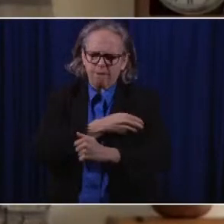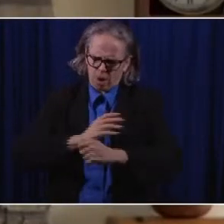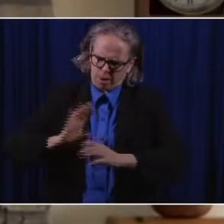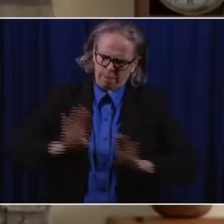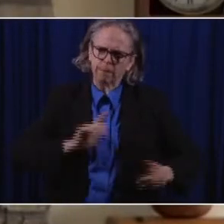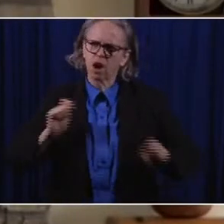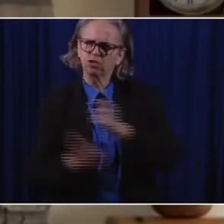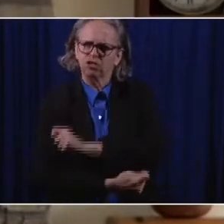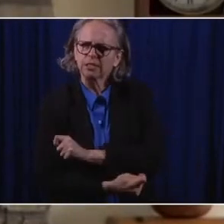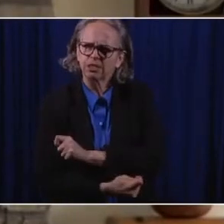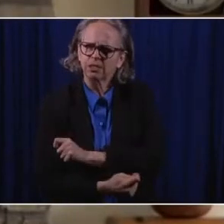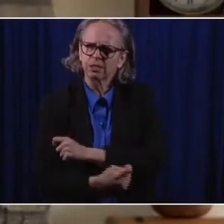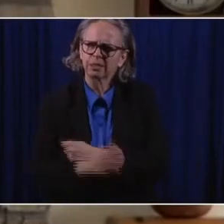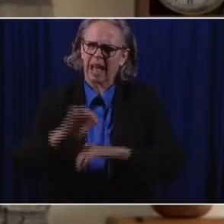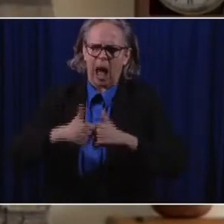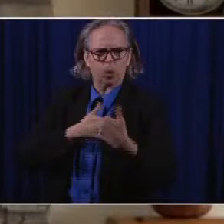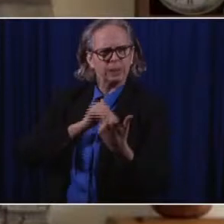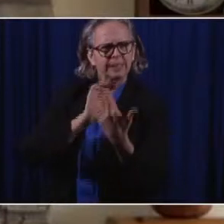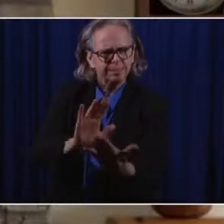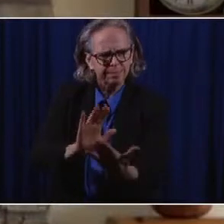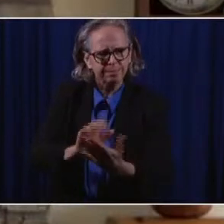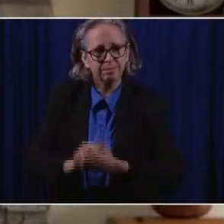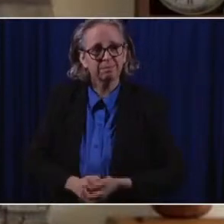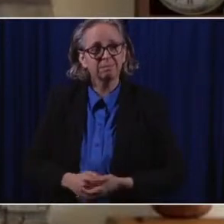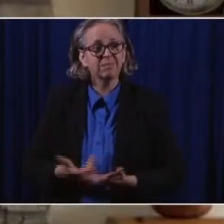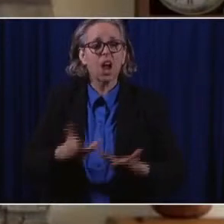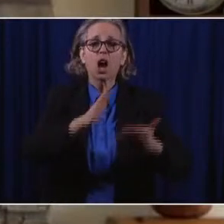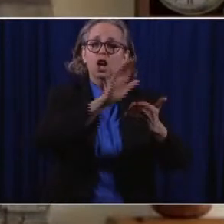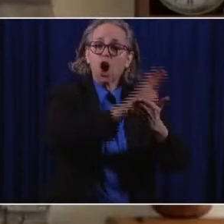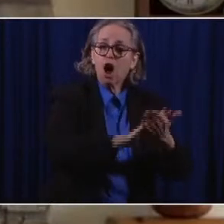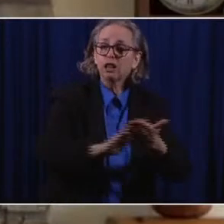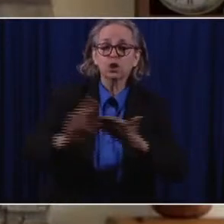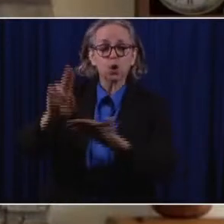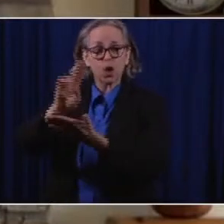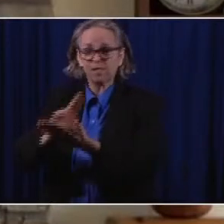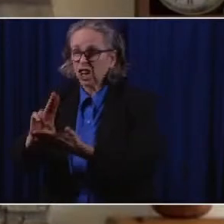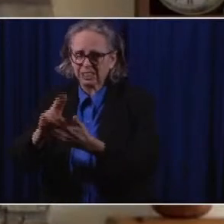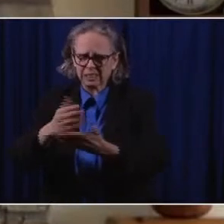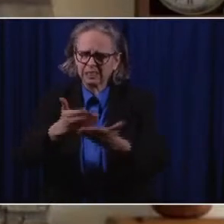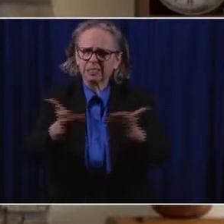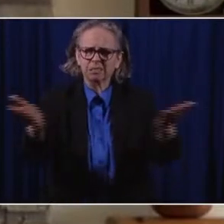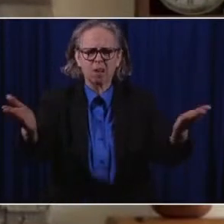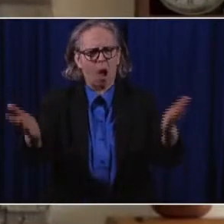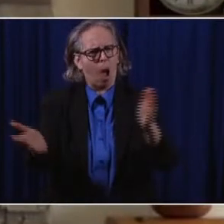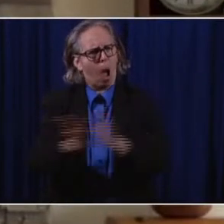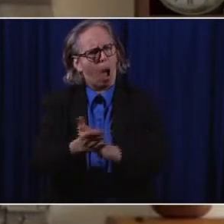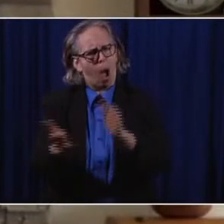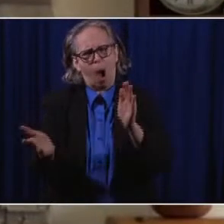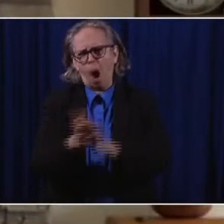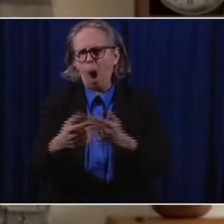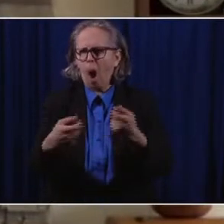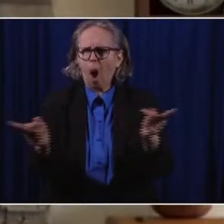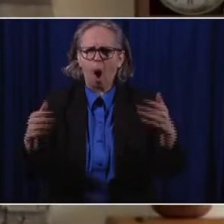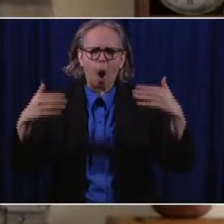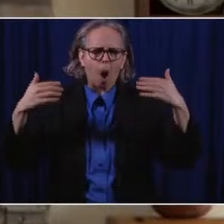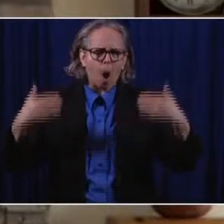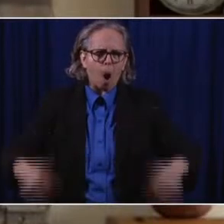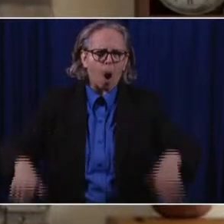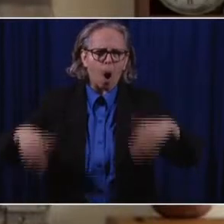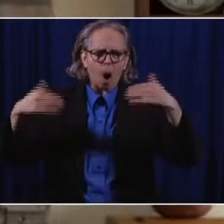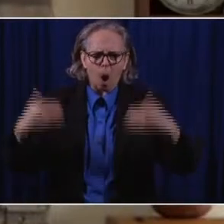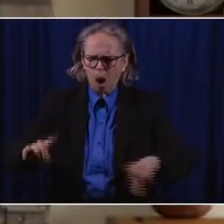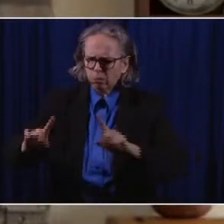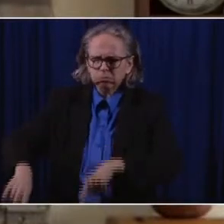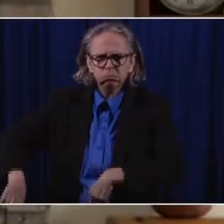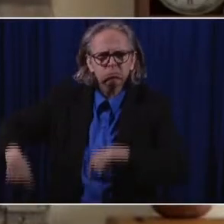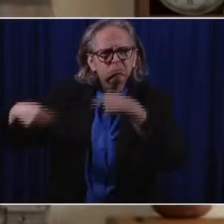and universities. I think the vast majority of them, once the students go